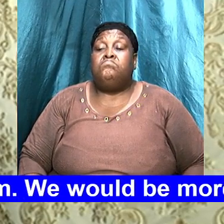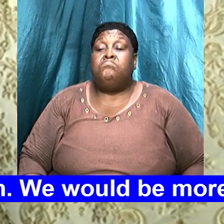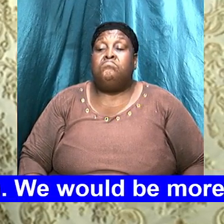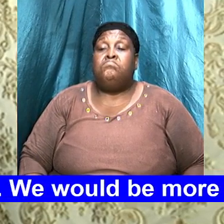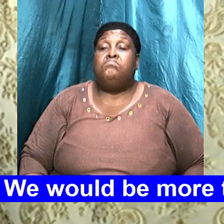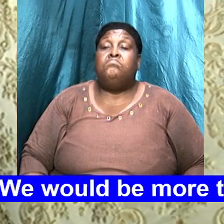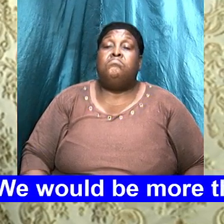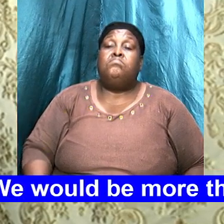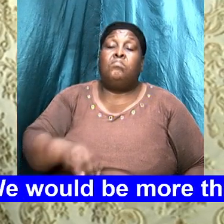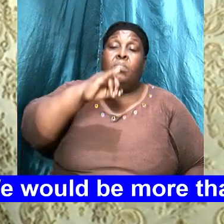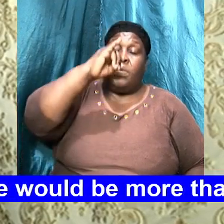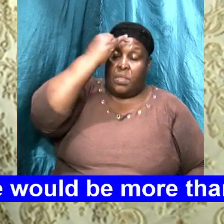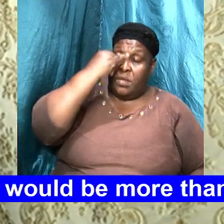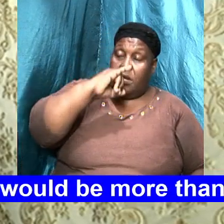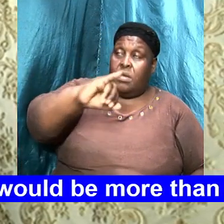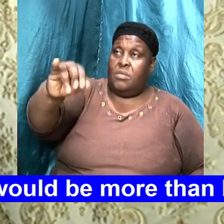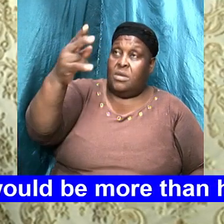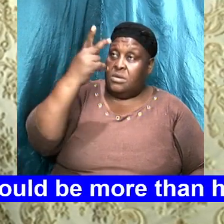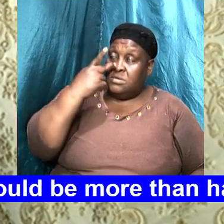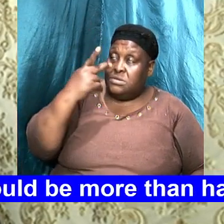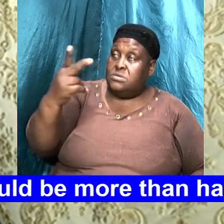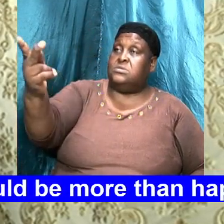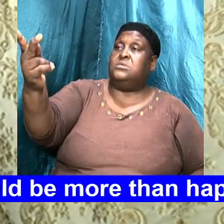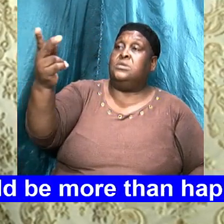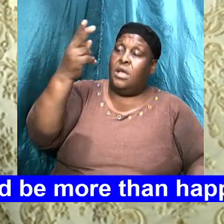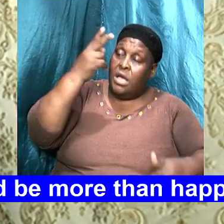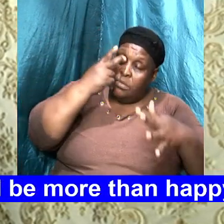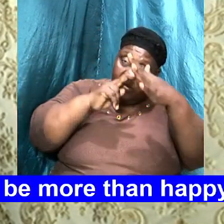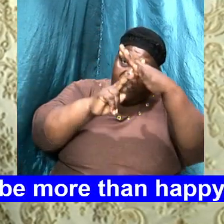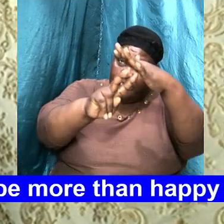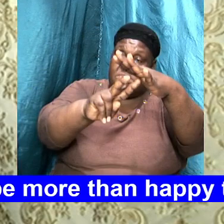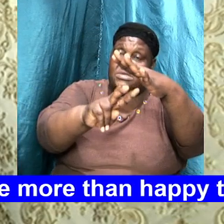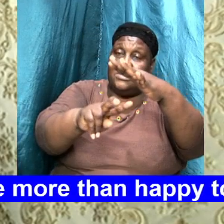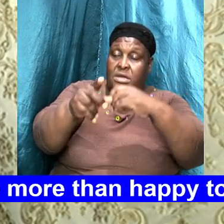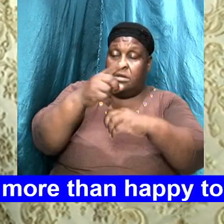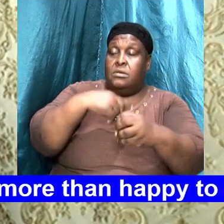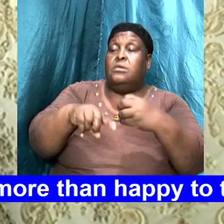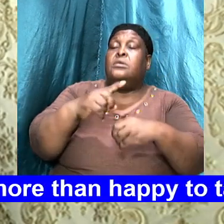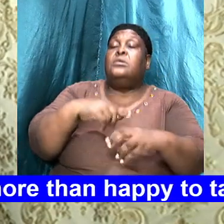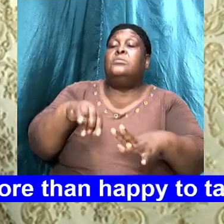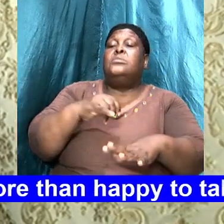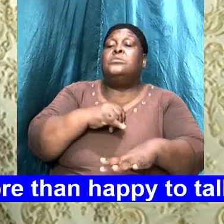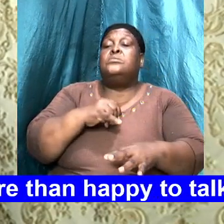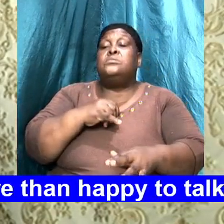Jeremiah saw it and Jeremiah prophesied about it